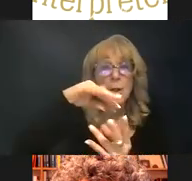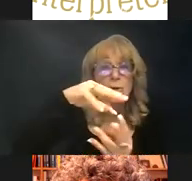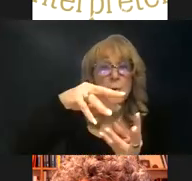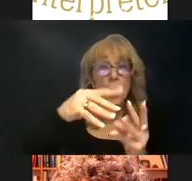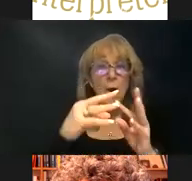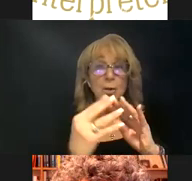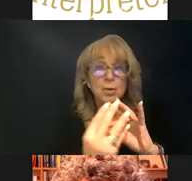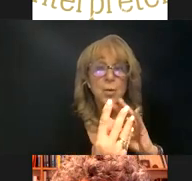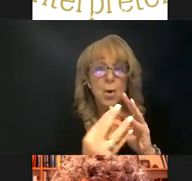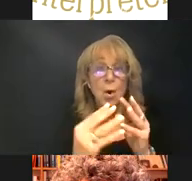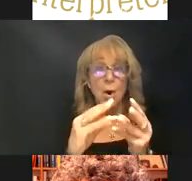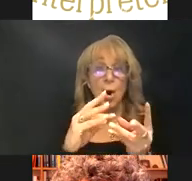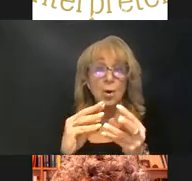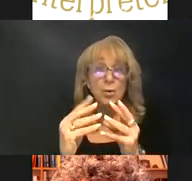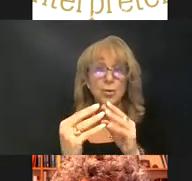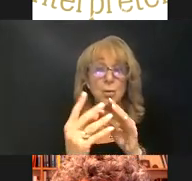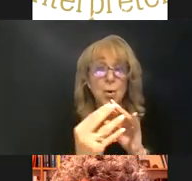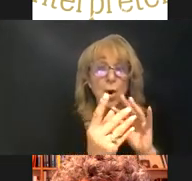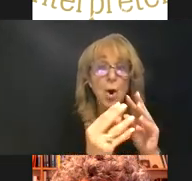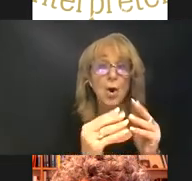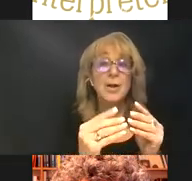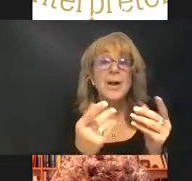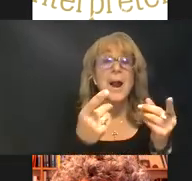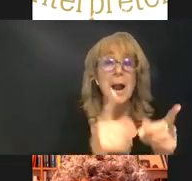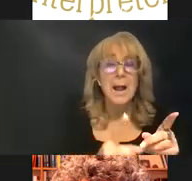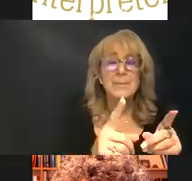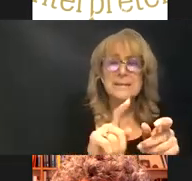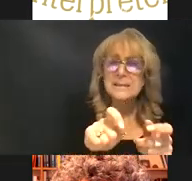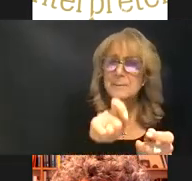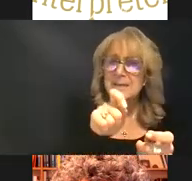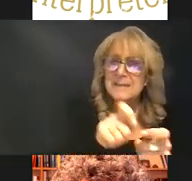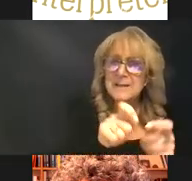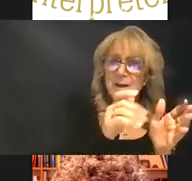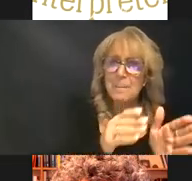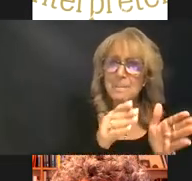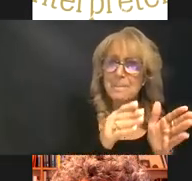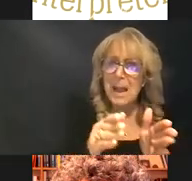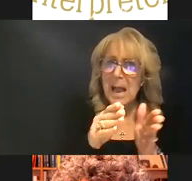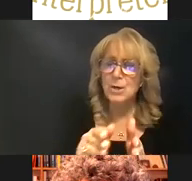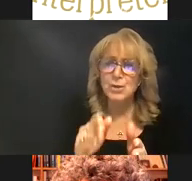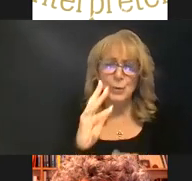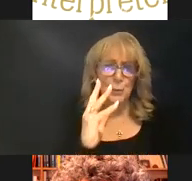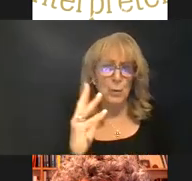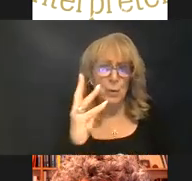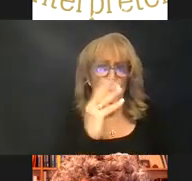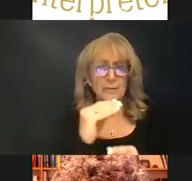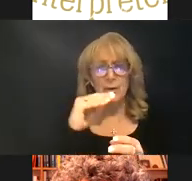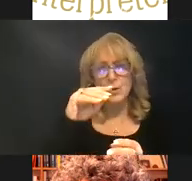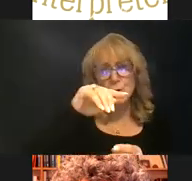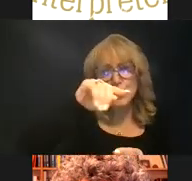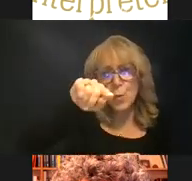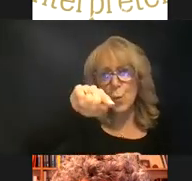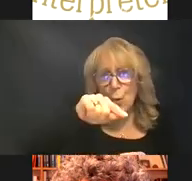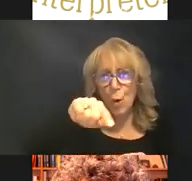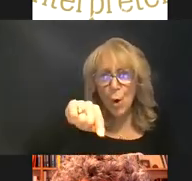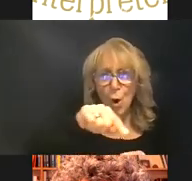motion happening in very particular patterns that are very, very beautiful. So people like myself who like to do